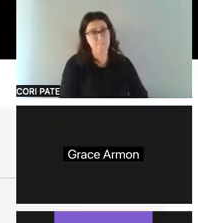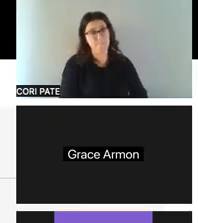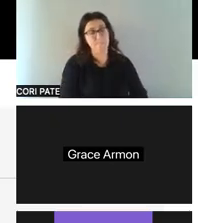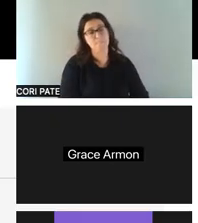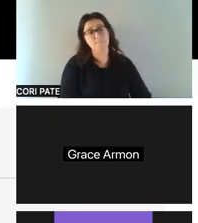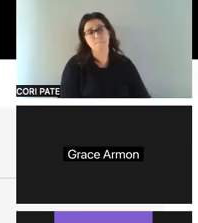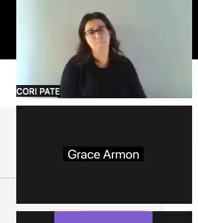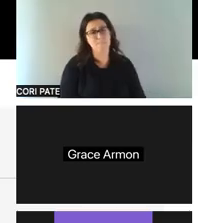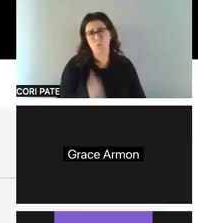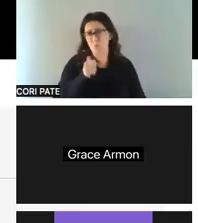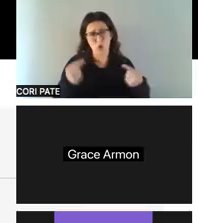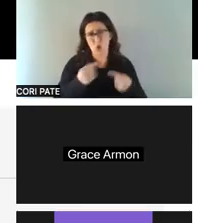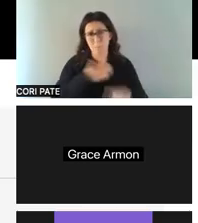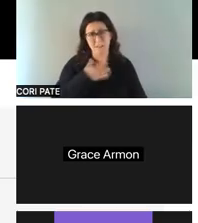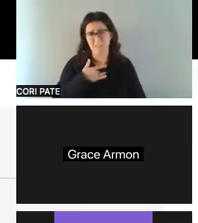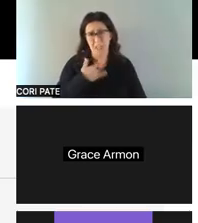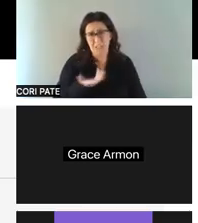Not going to hurt my feelings, y'all.